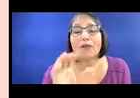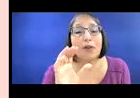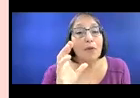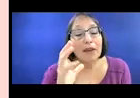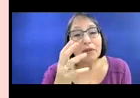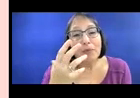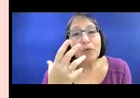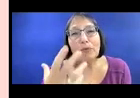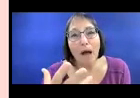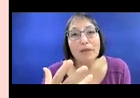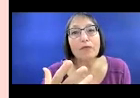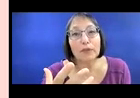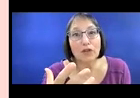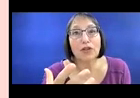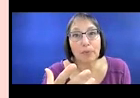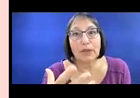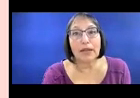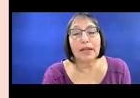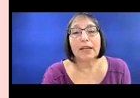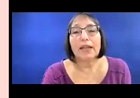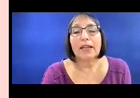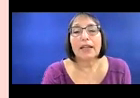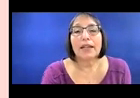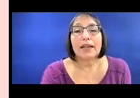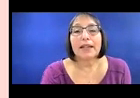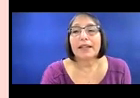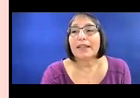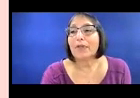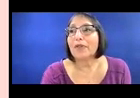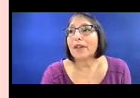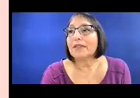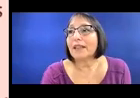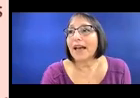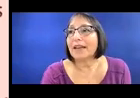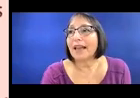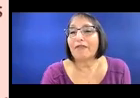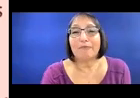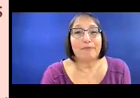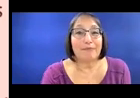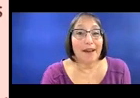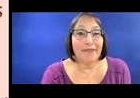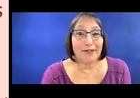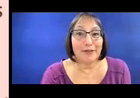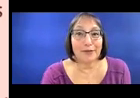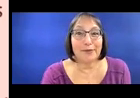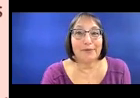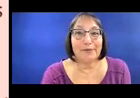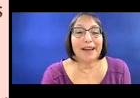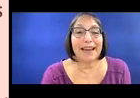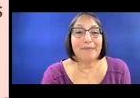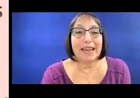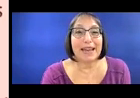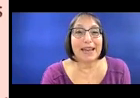also give some really positive relationship building. The other things that I've had to do,